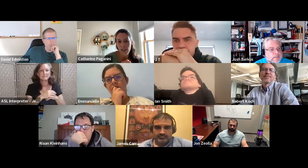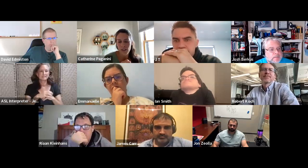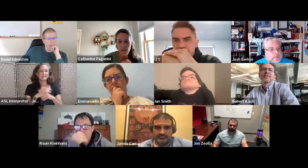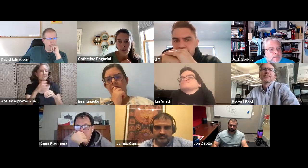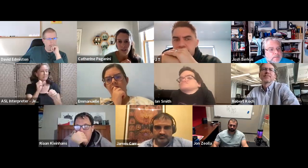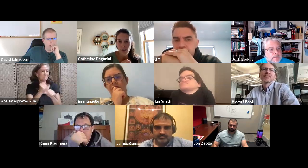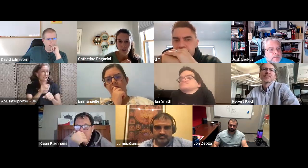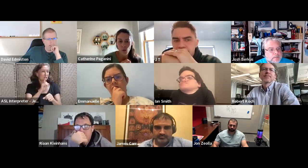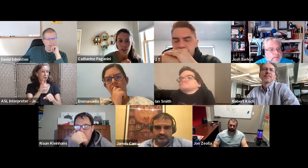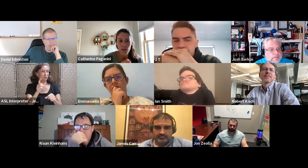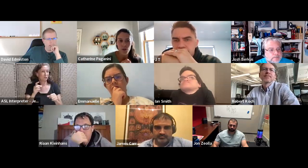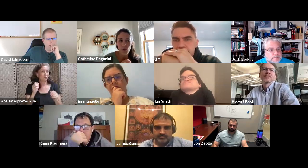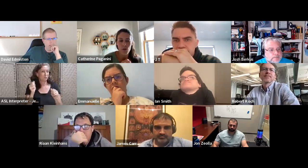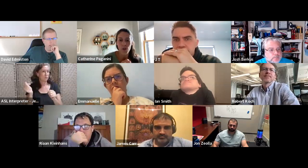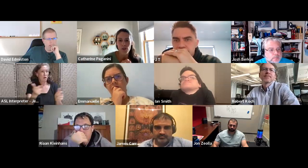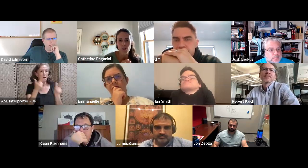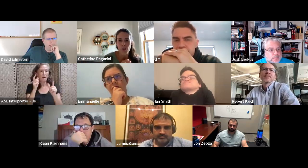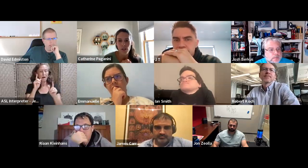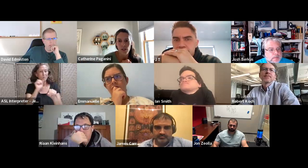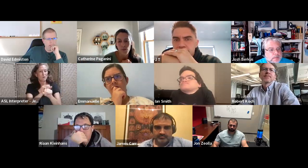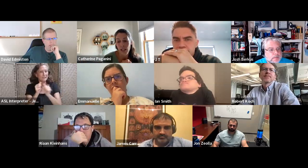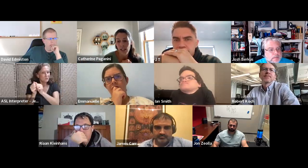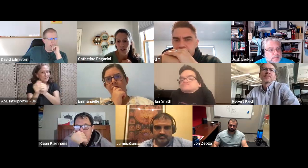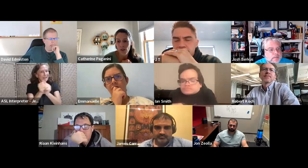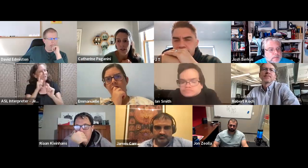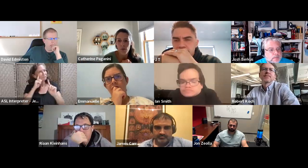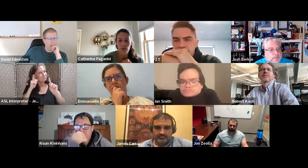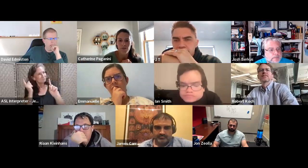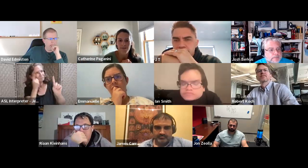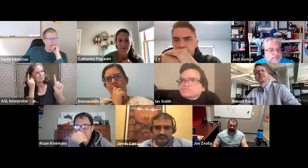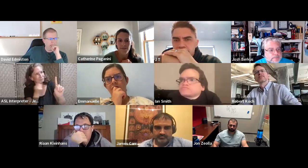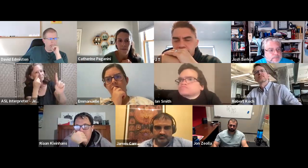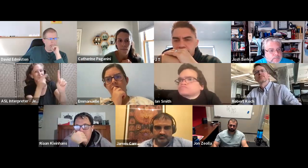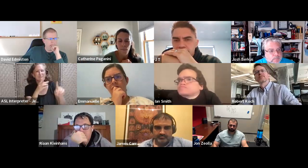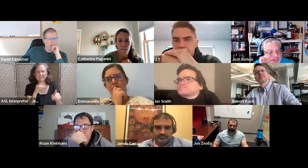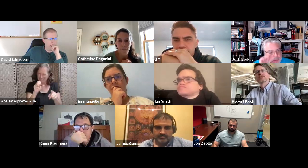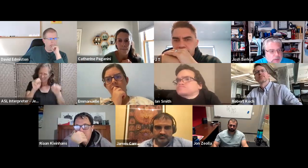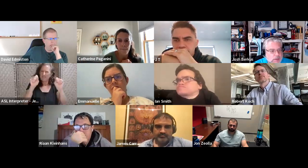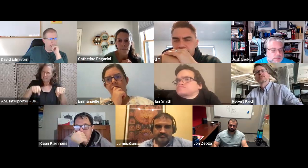everyone, is working towards those goals. But I think it's all feasible.